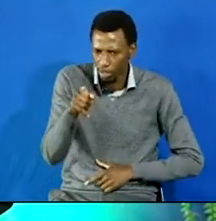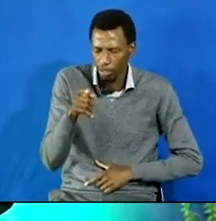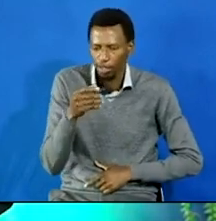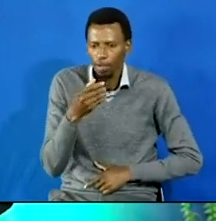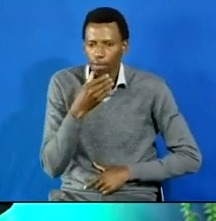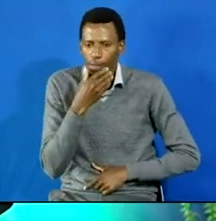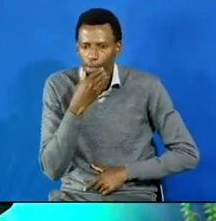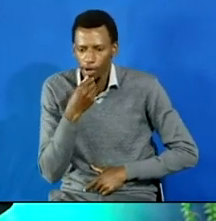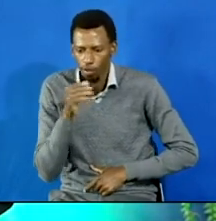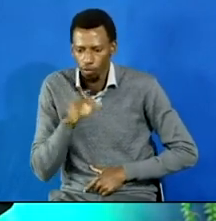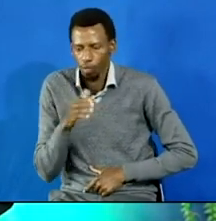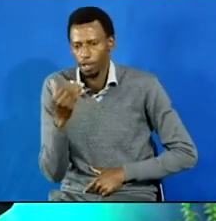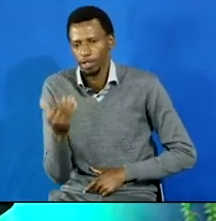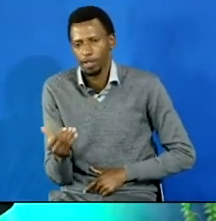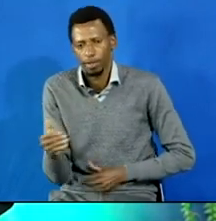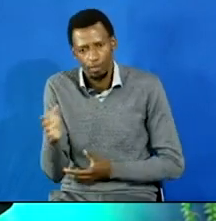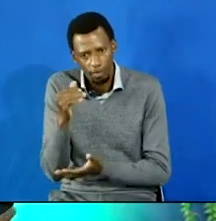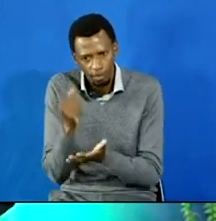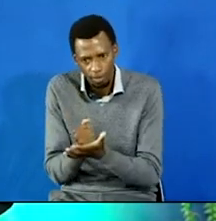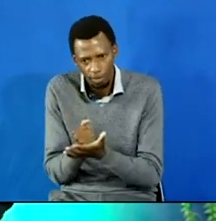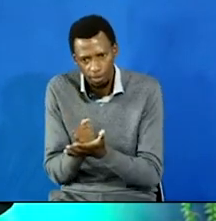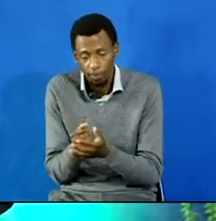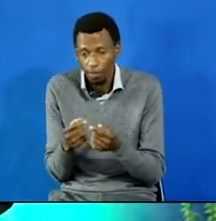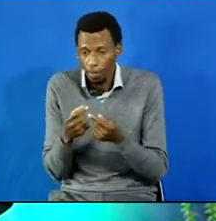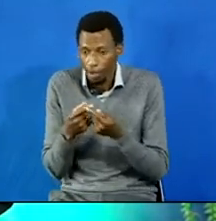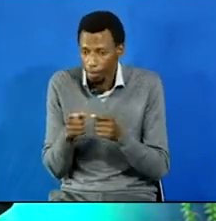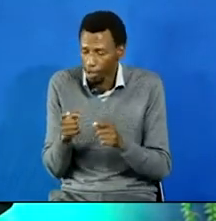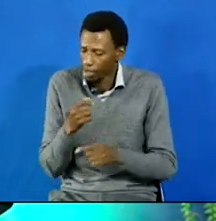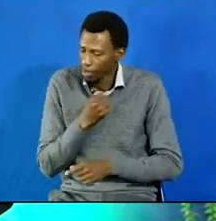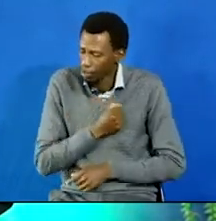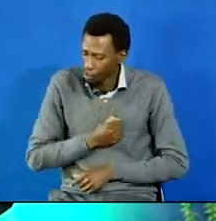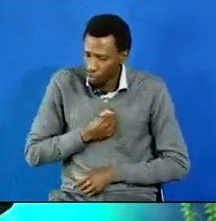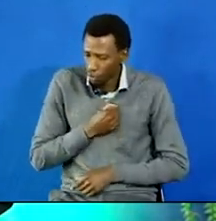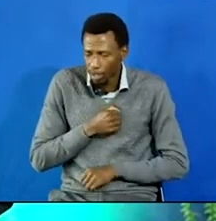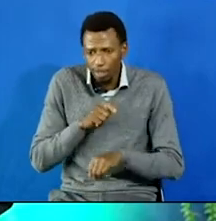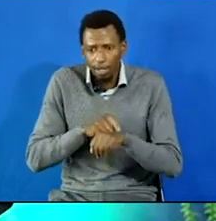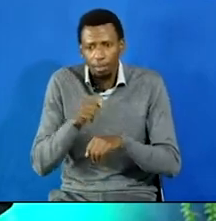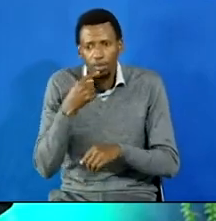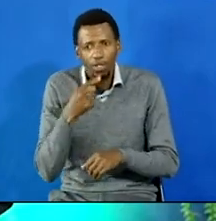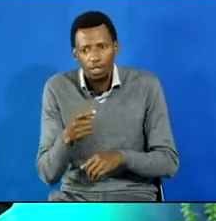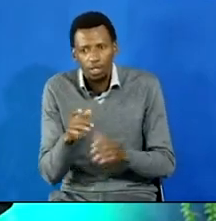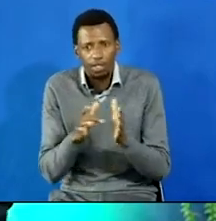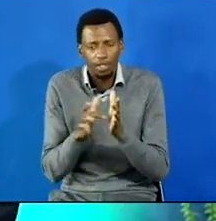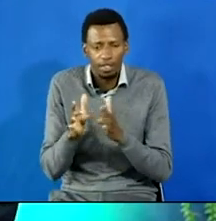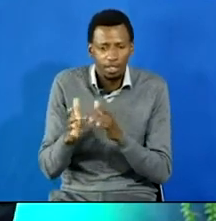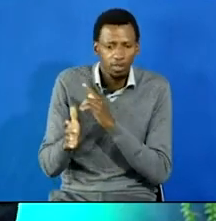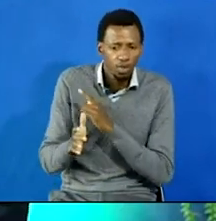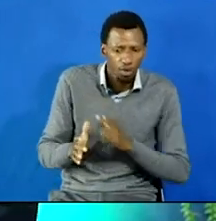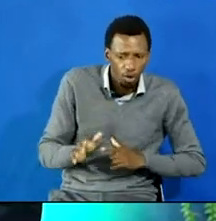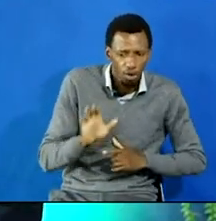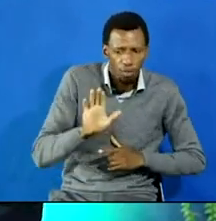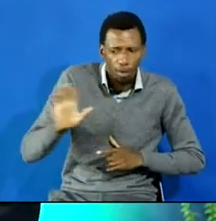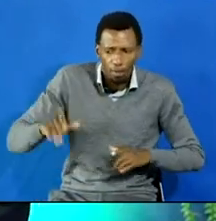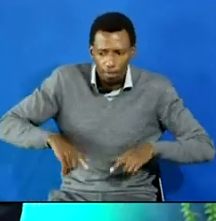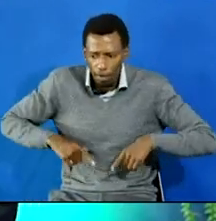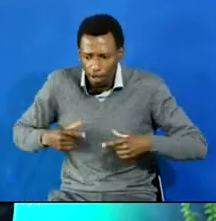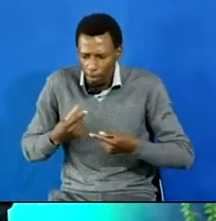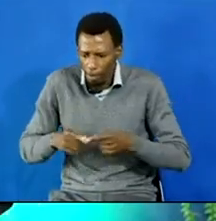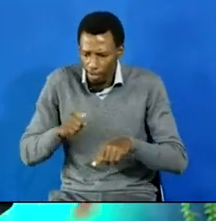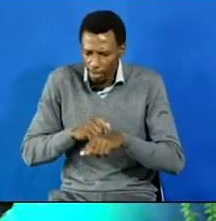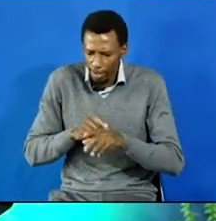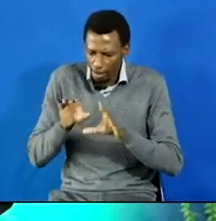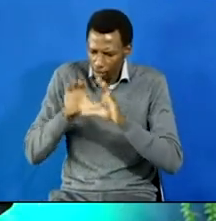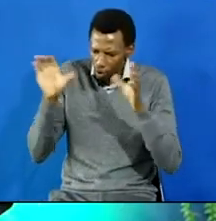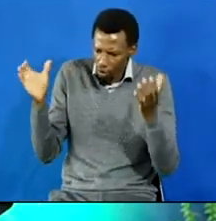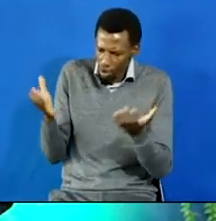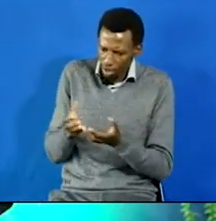But it will be very unfortunate when we say Jesus is the Lord of our lives, but when the world looked at us, they